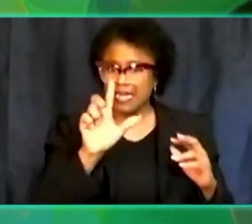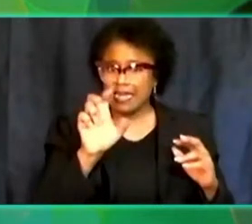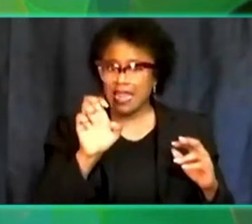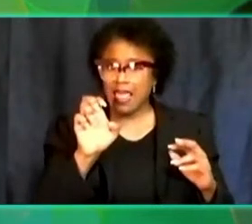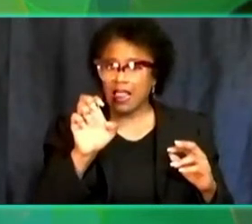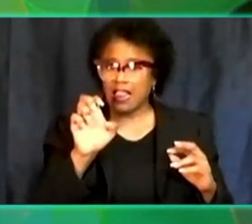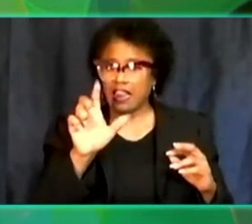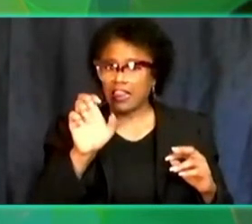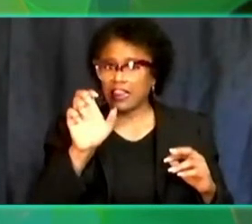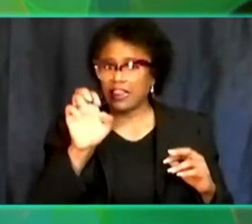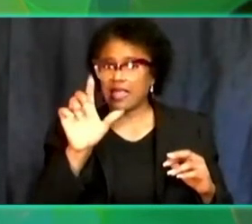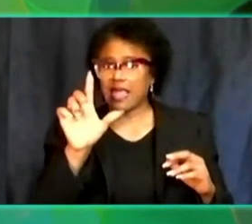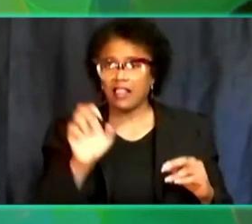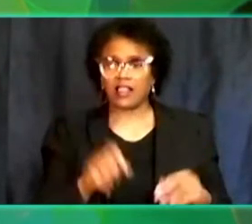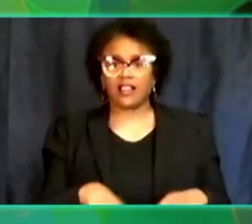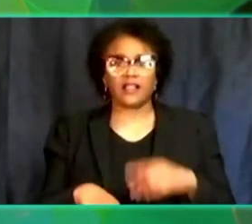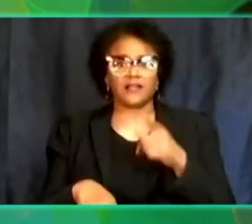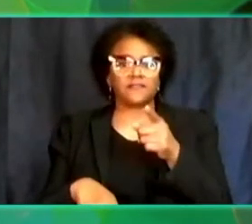Start small.